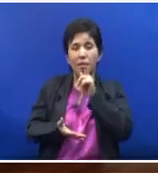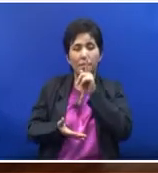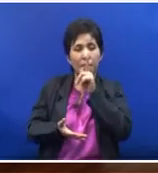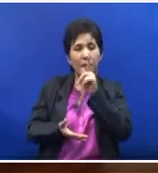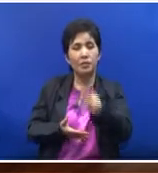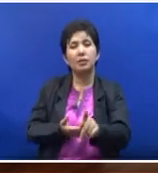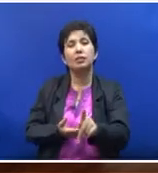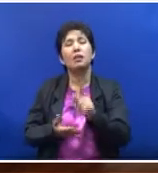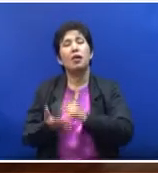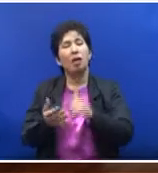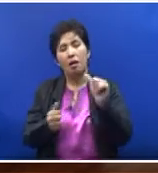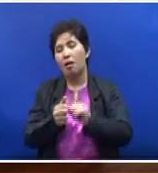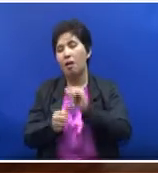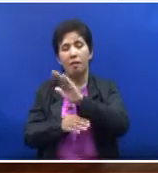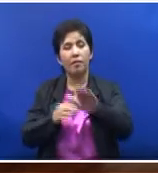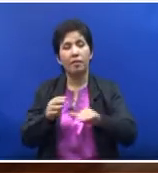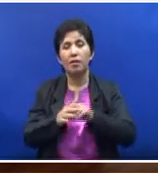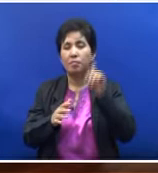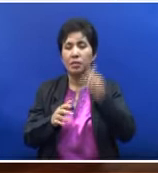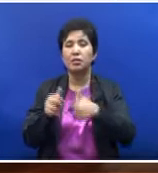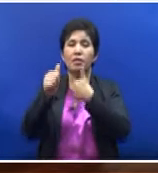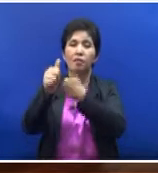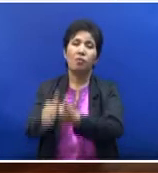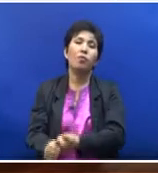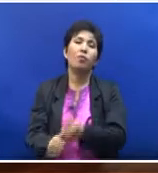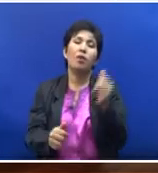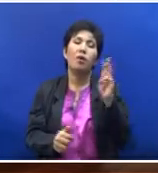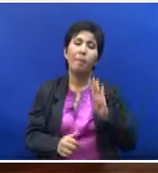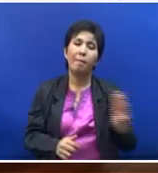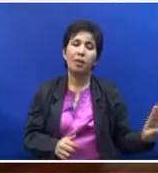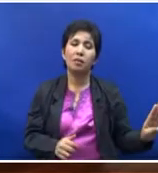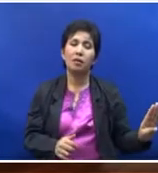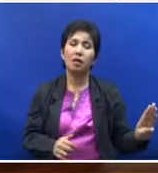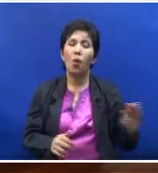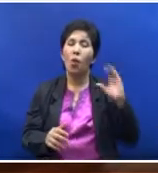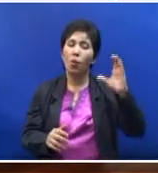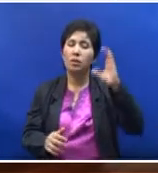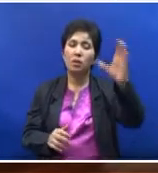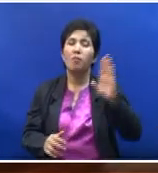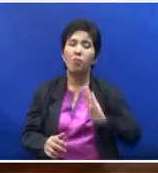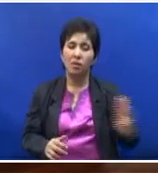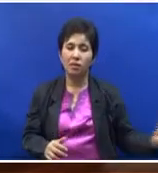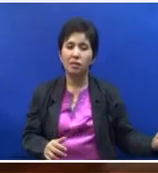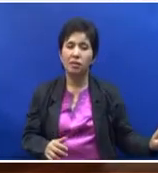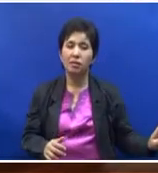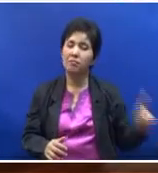Okay, everything must follow the Western style. Okay, there's the Western concepts of civilization.